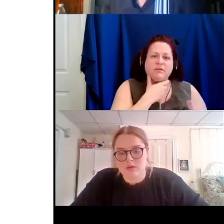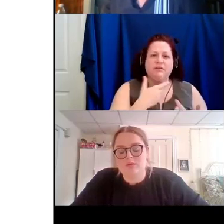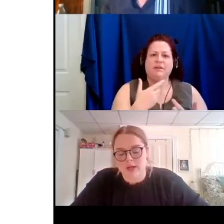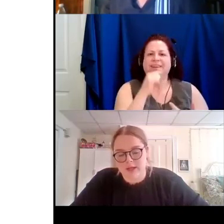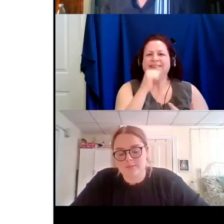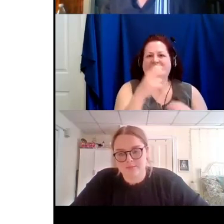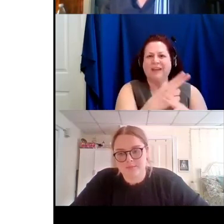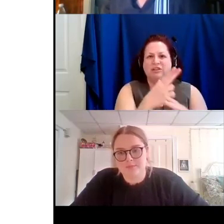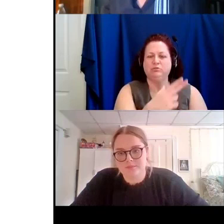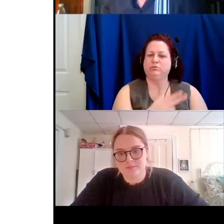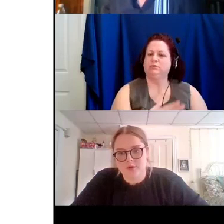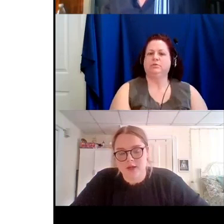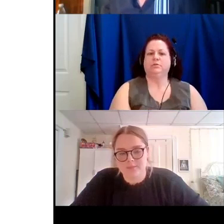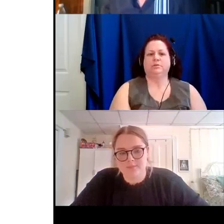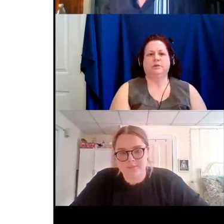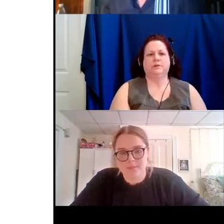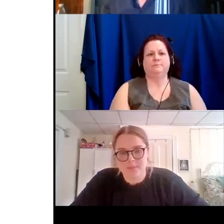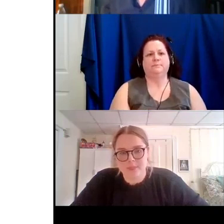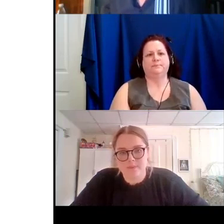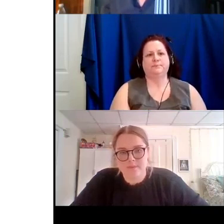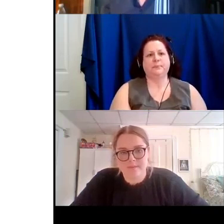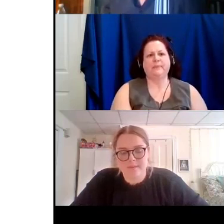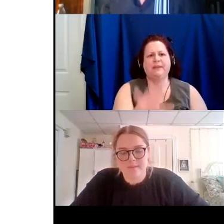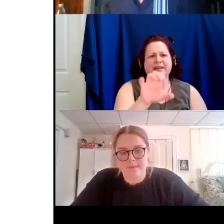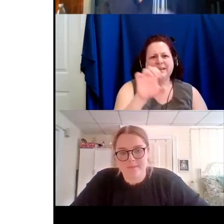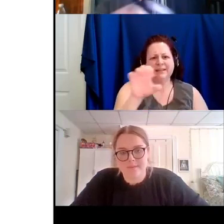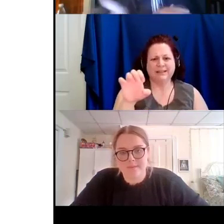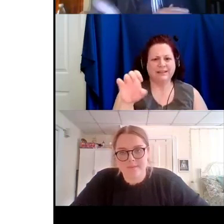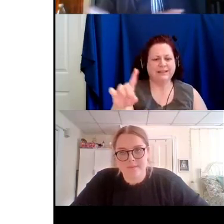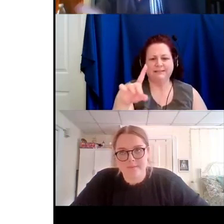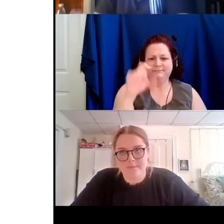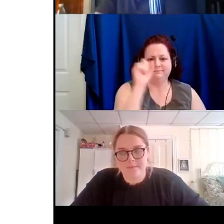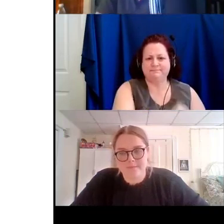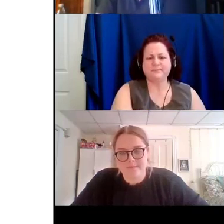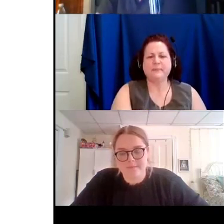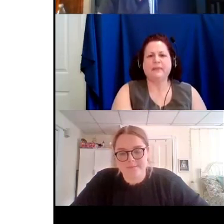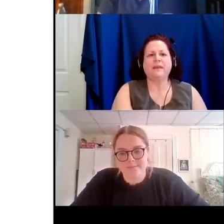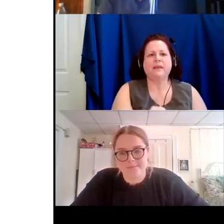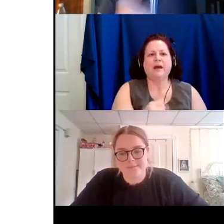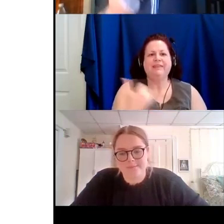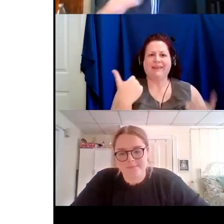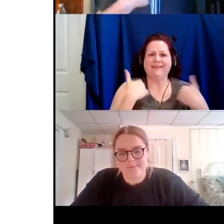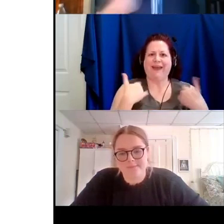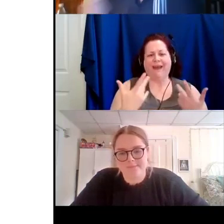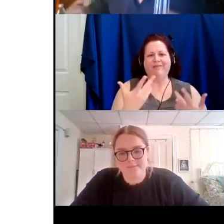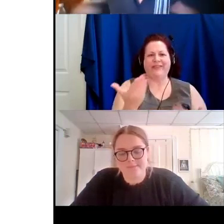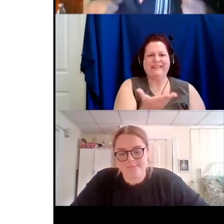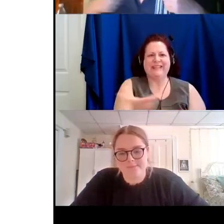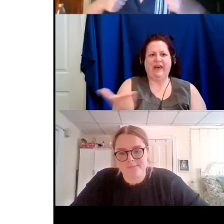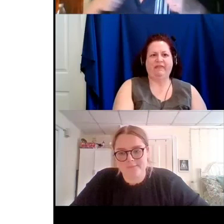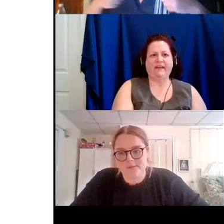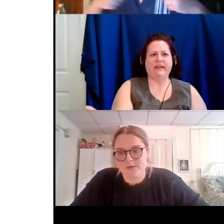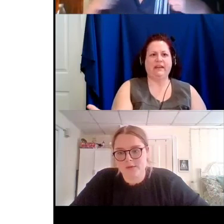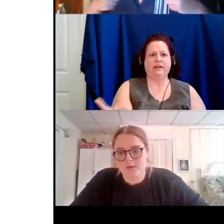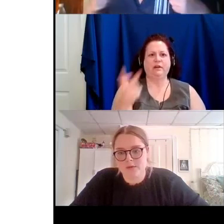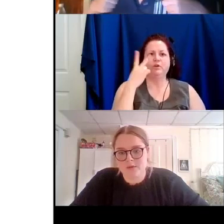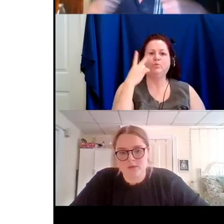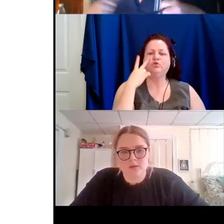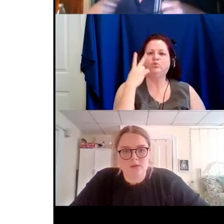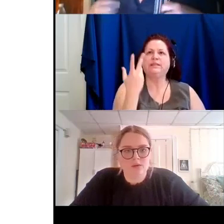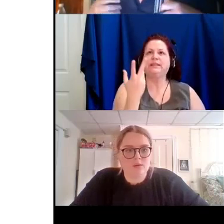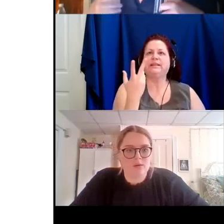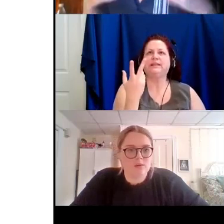accelerated de-escalation, right. GED, and they put these devices like almost what you see when they're